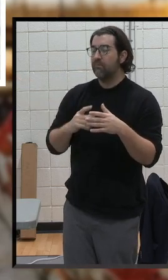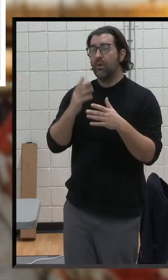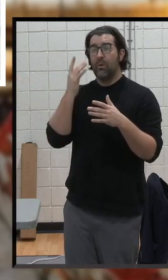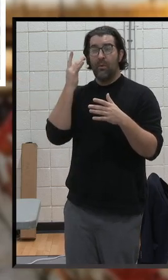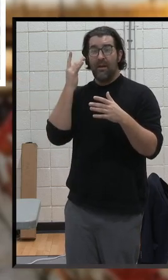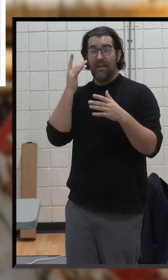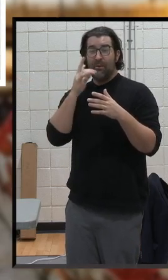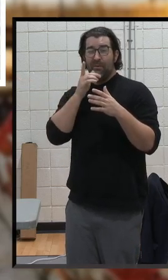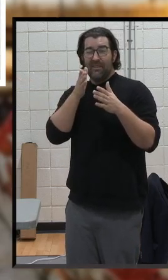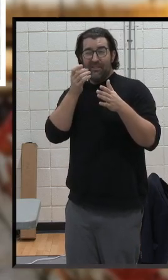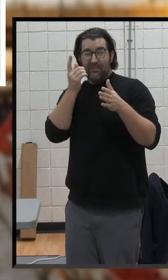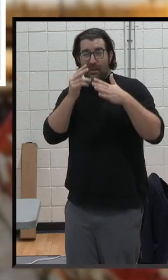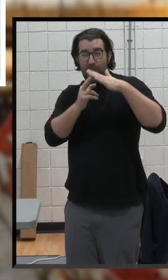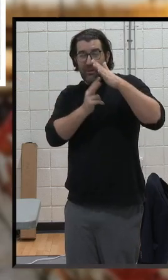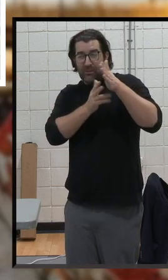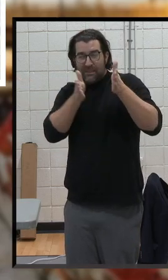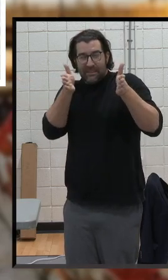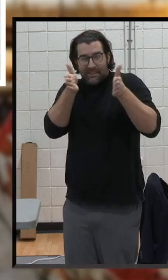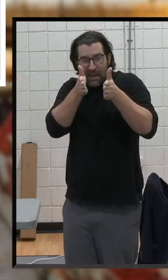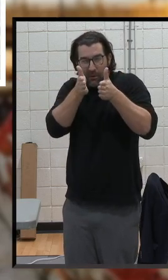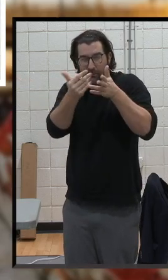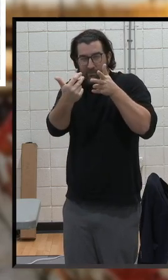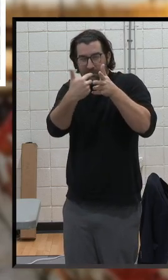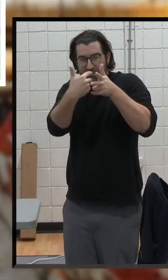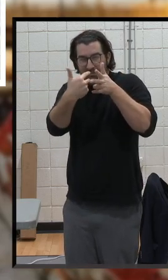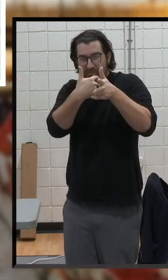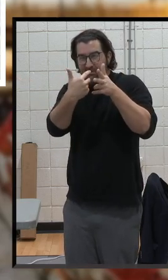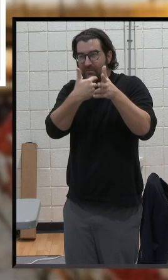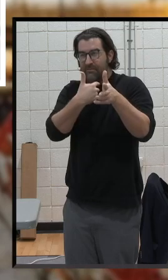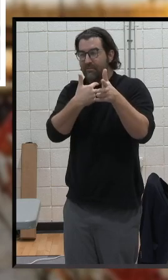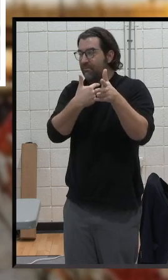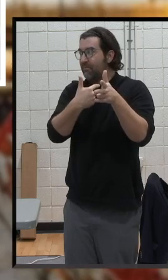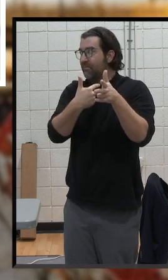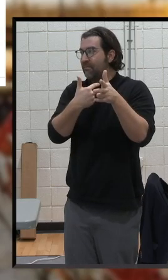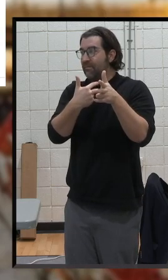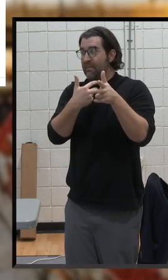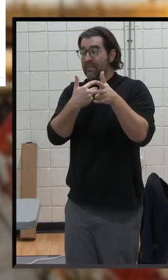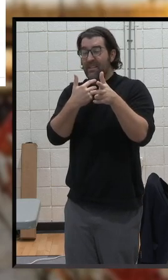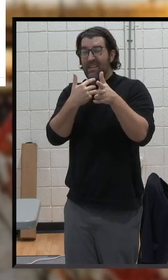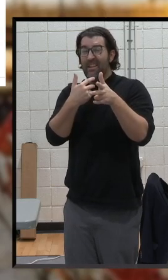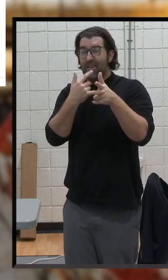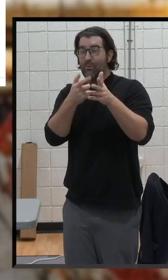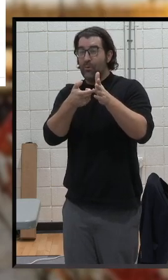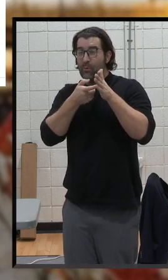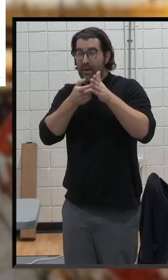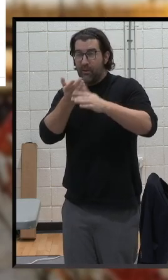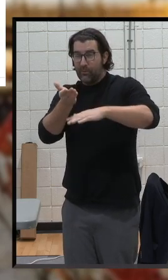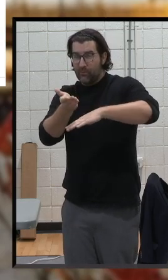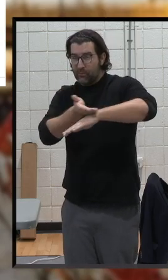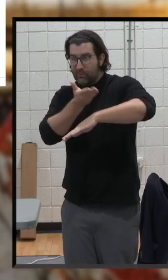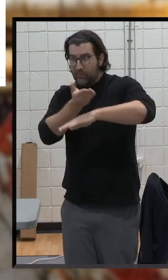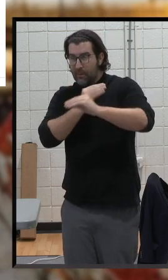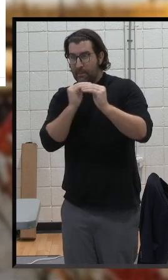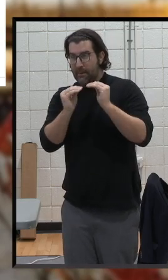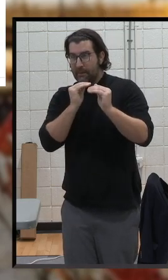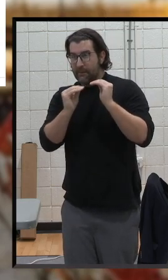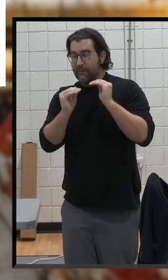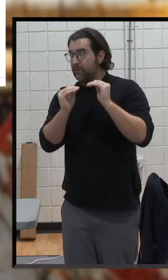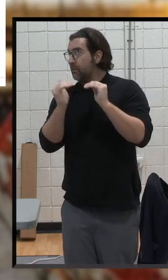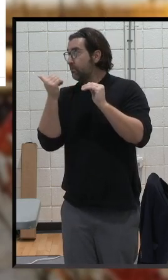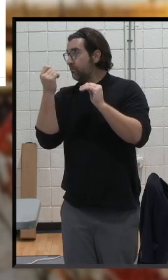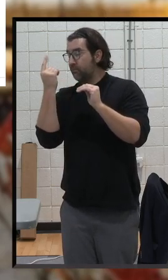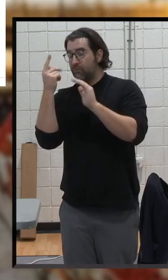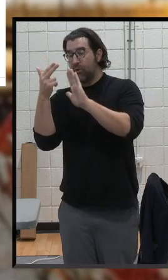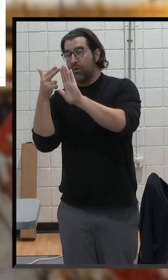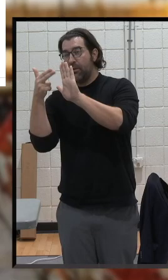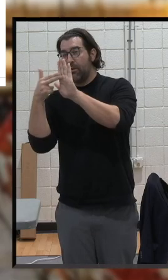Because of how narrow the bridge is and the types of repairs planned, the contractor will